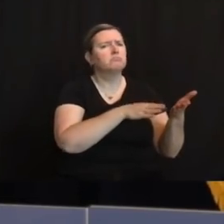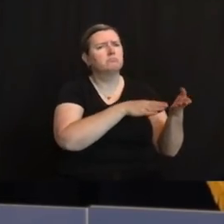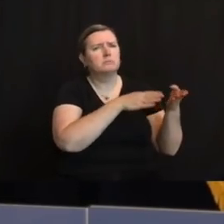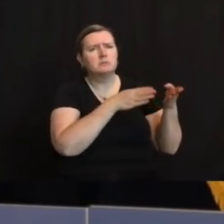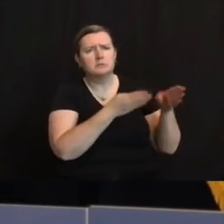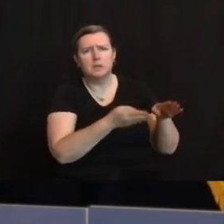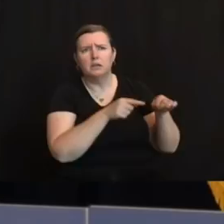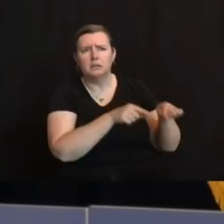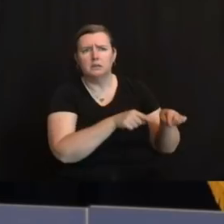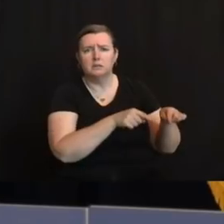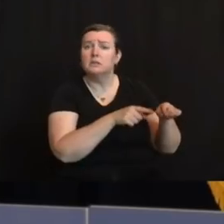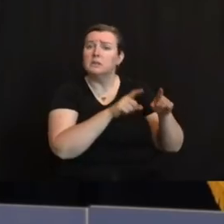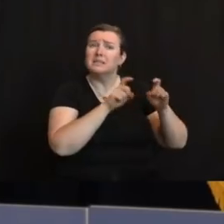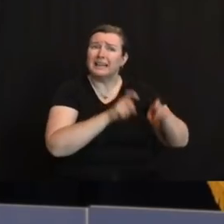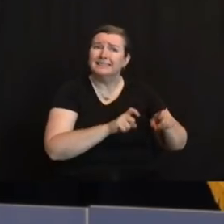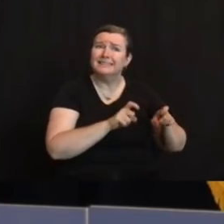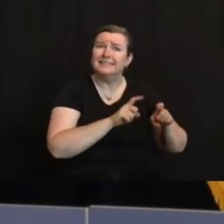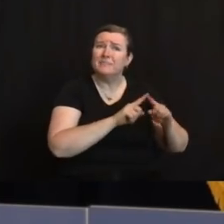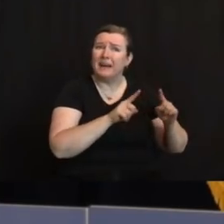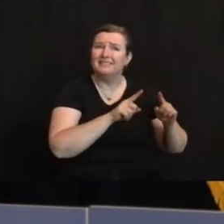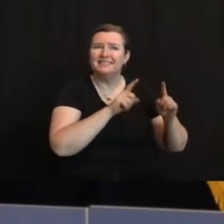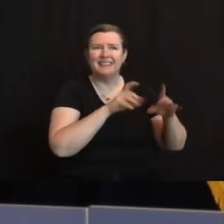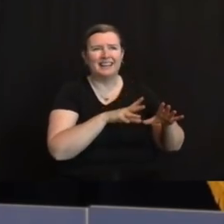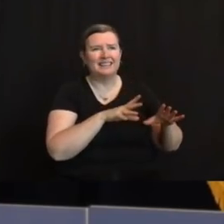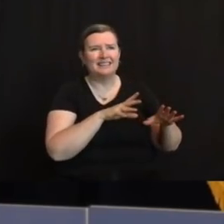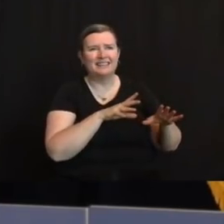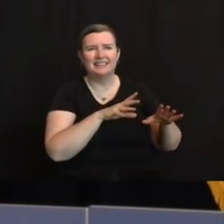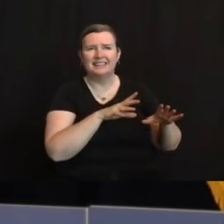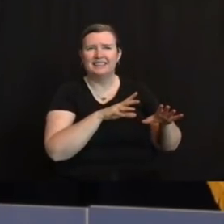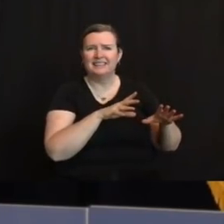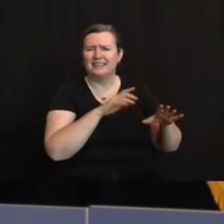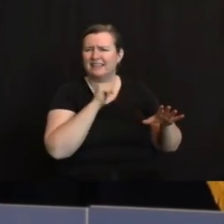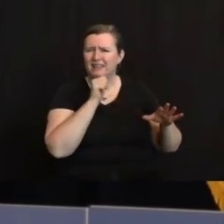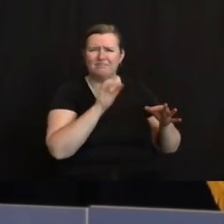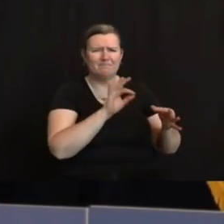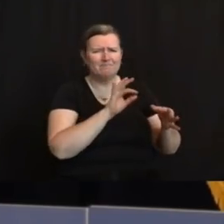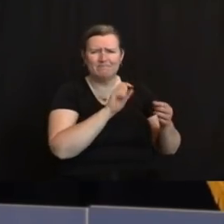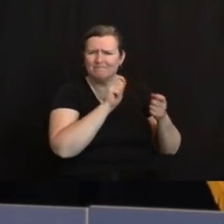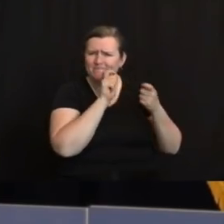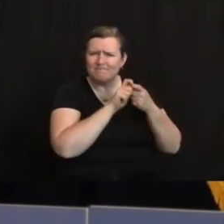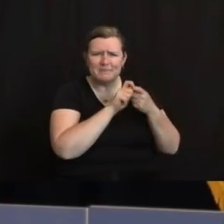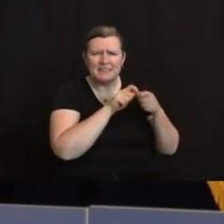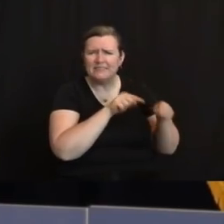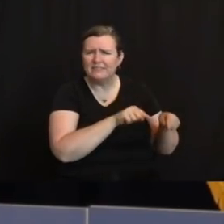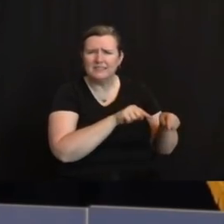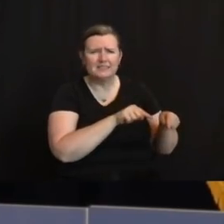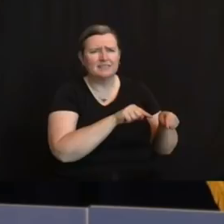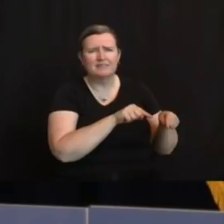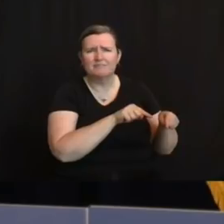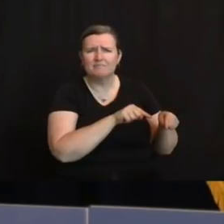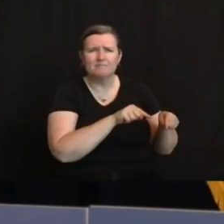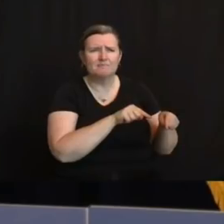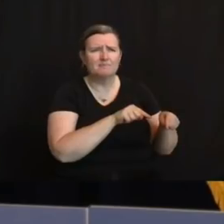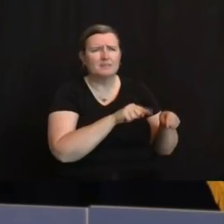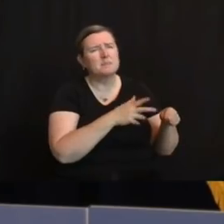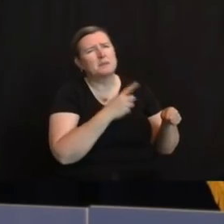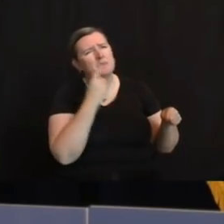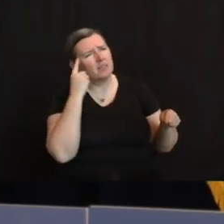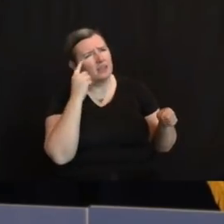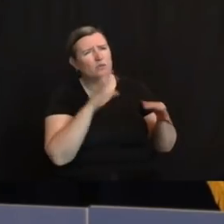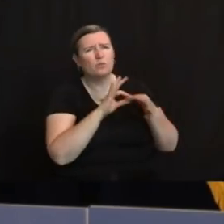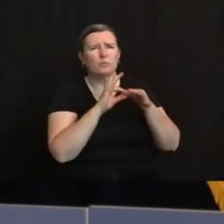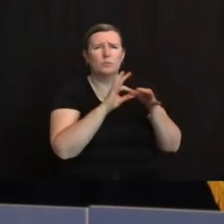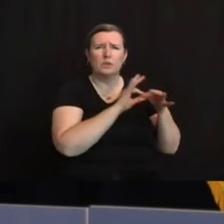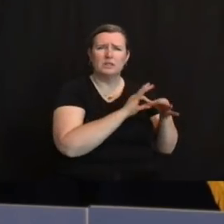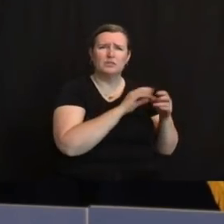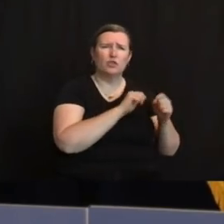done. And so we're not quite as sure in that test they died. We think it's probably related to COVID, but we can't say